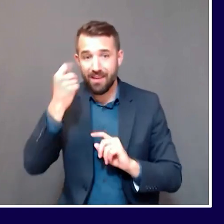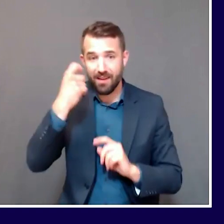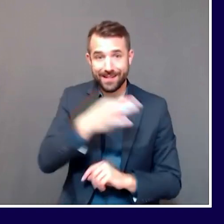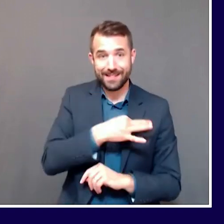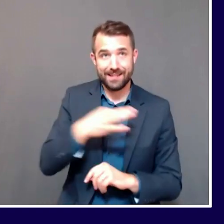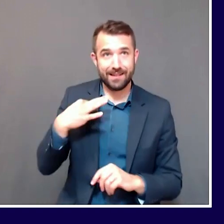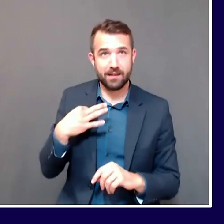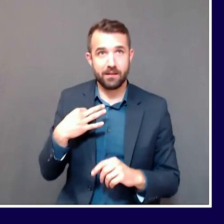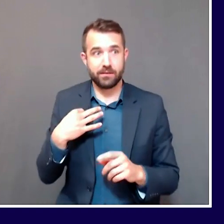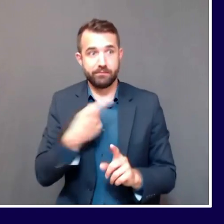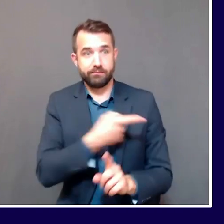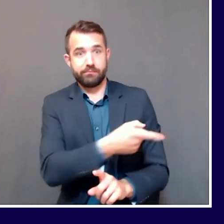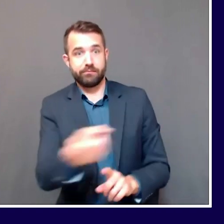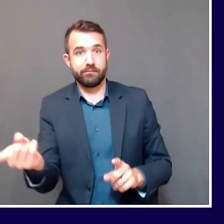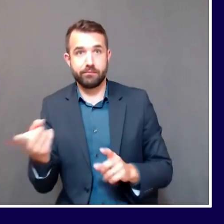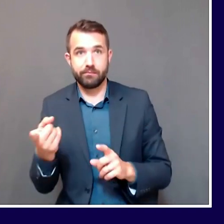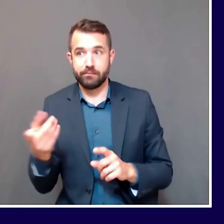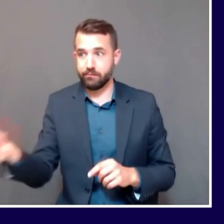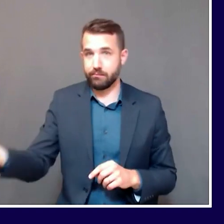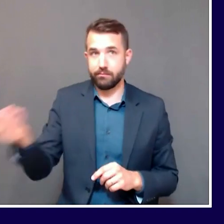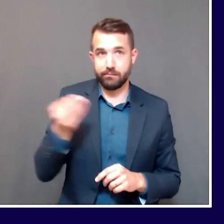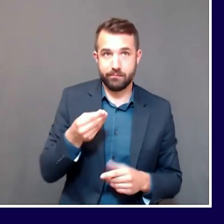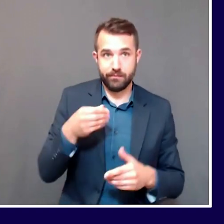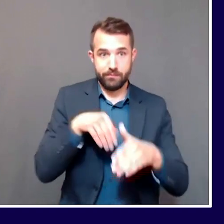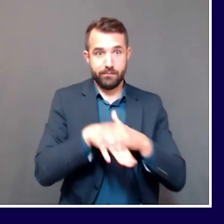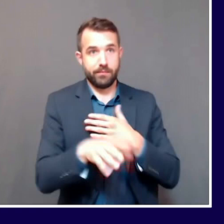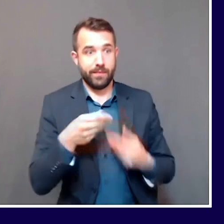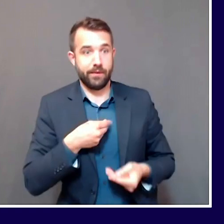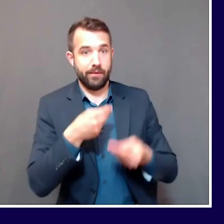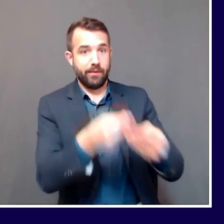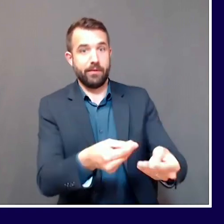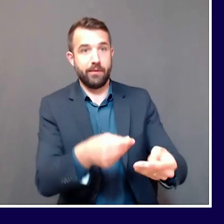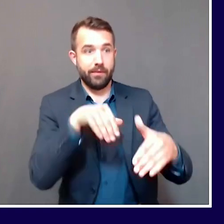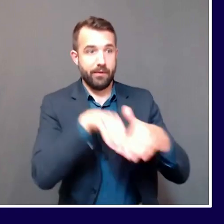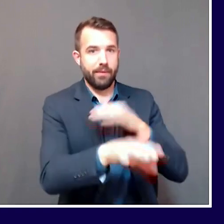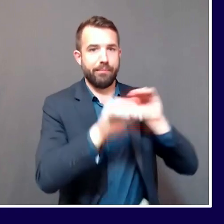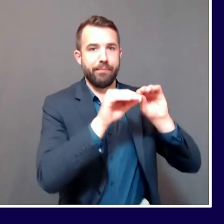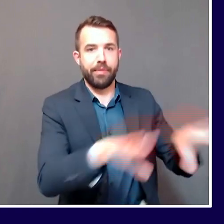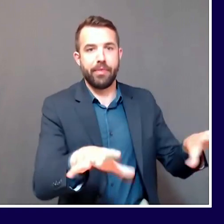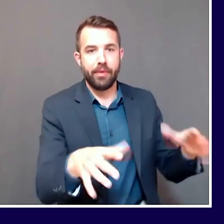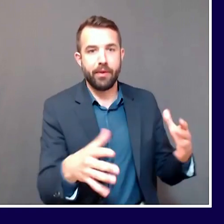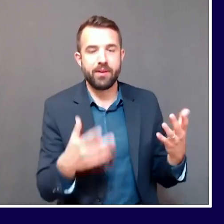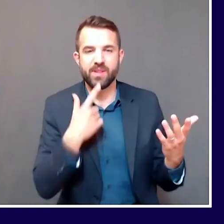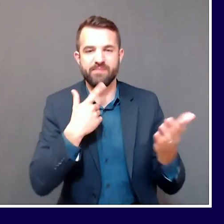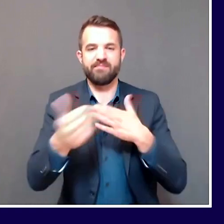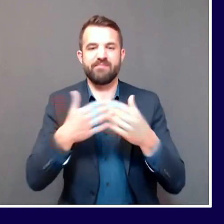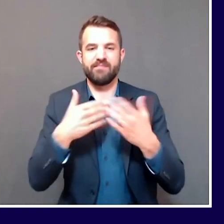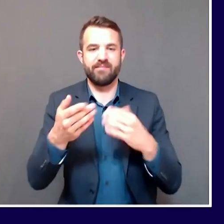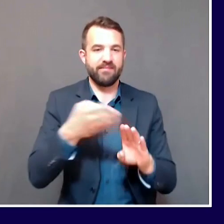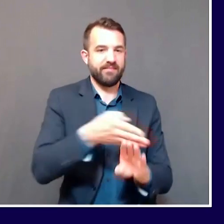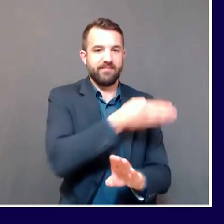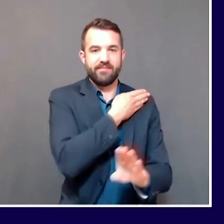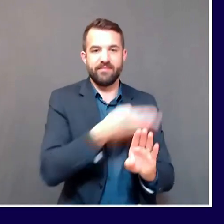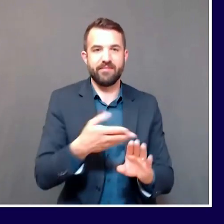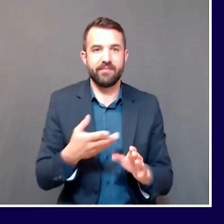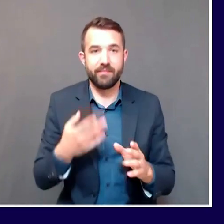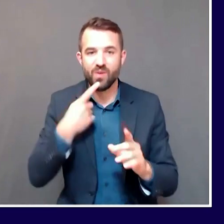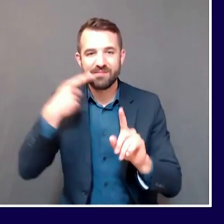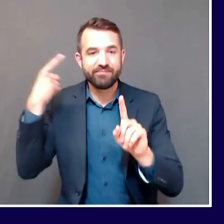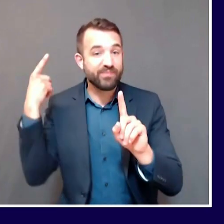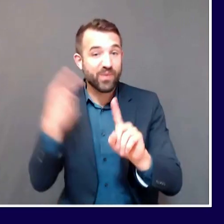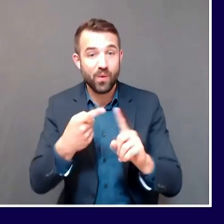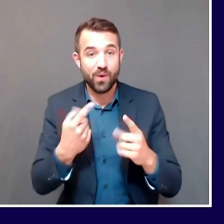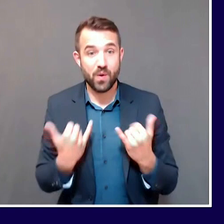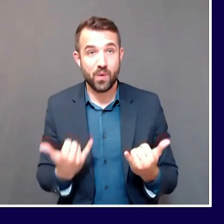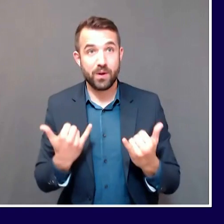someone who carried the virus in, we're not looking at what the background rate is. We're looking at what we know to be true from our testing